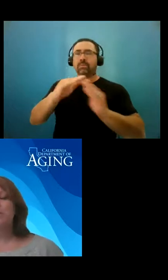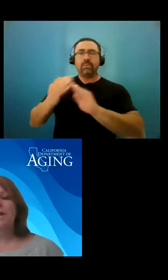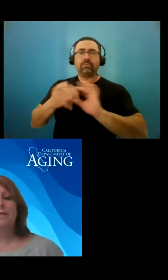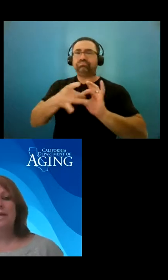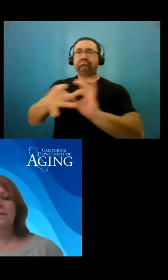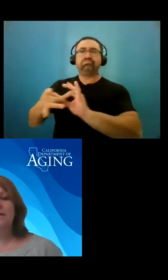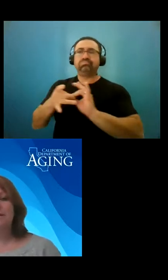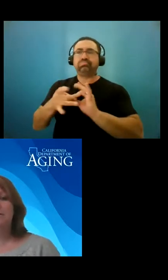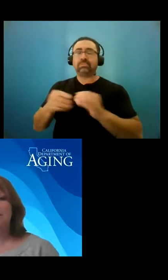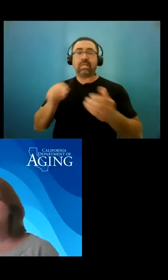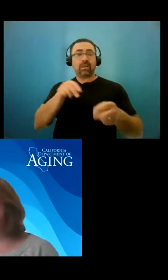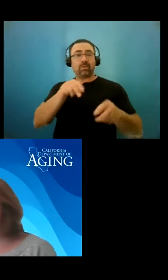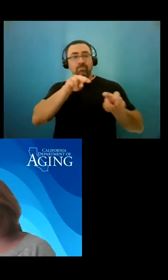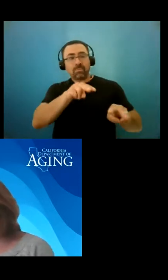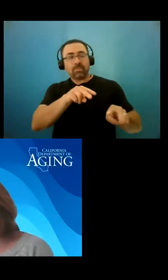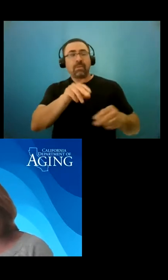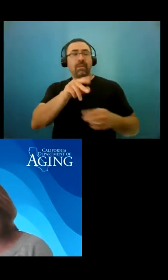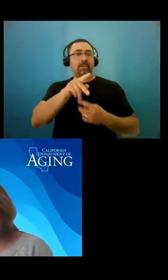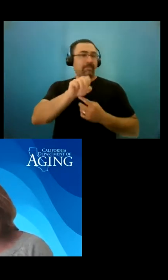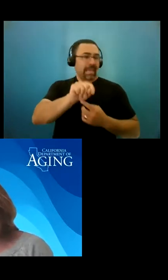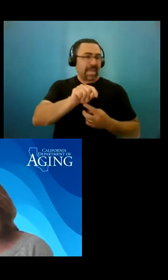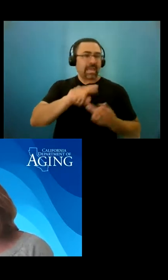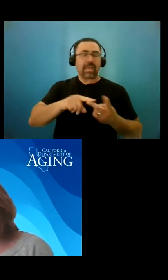watch the pet and get to know each other.